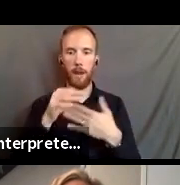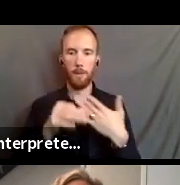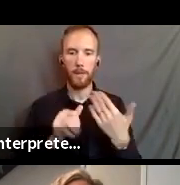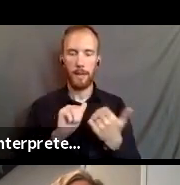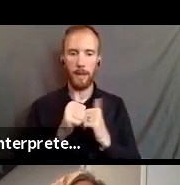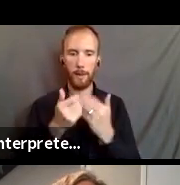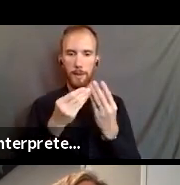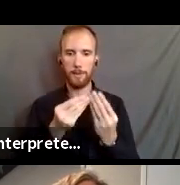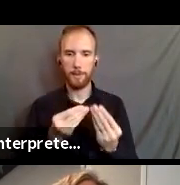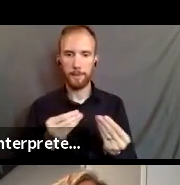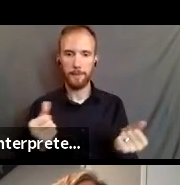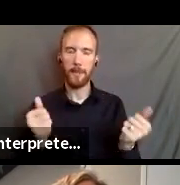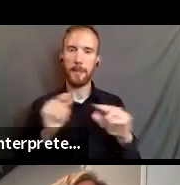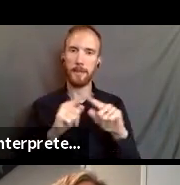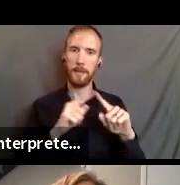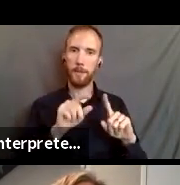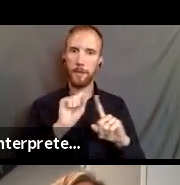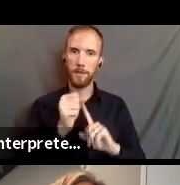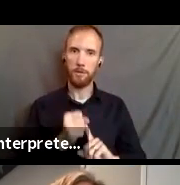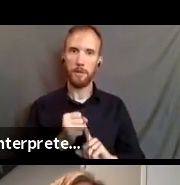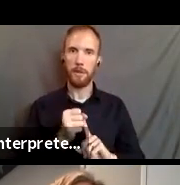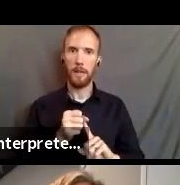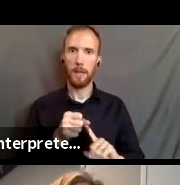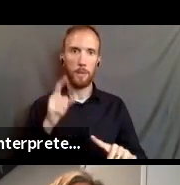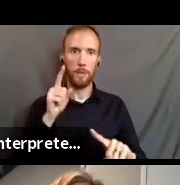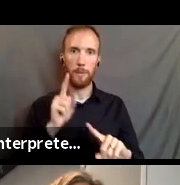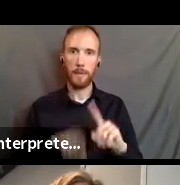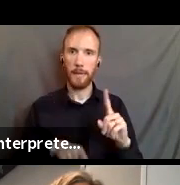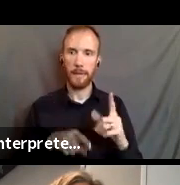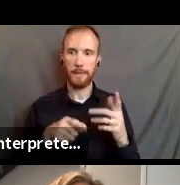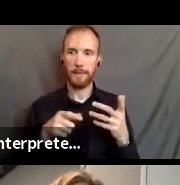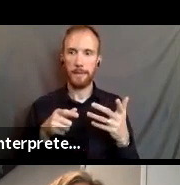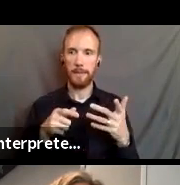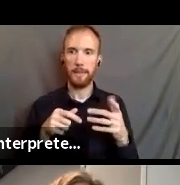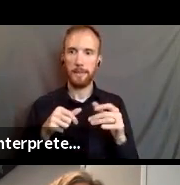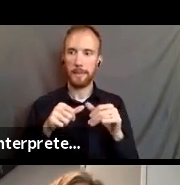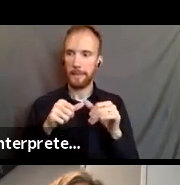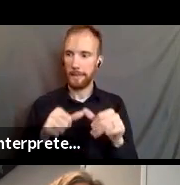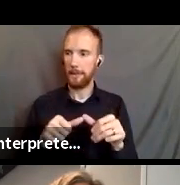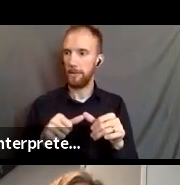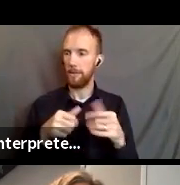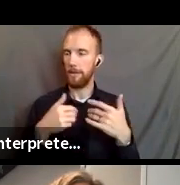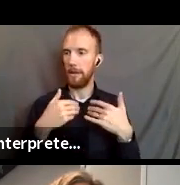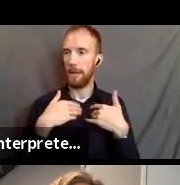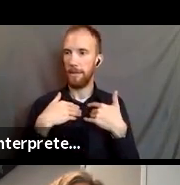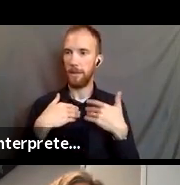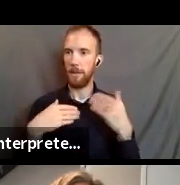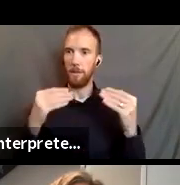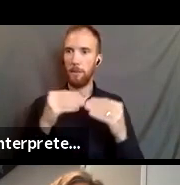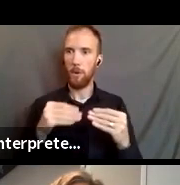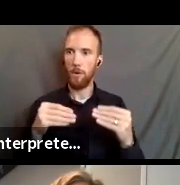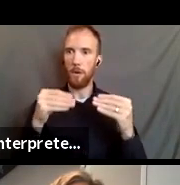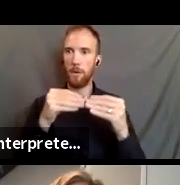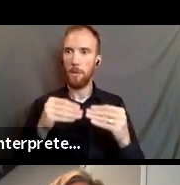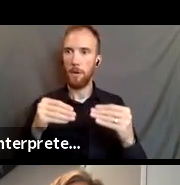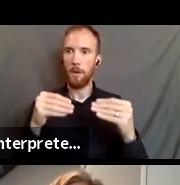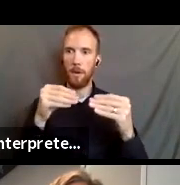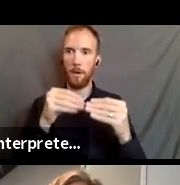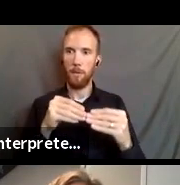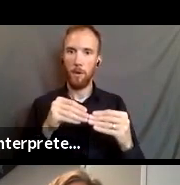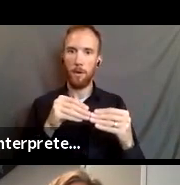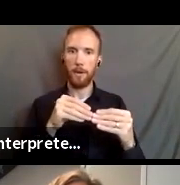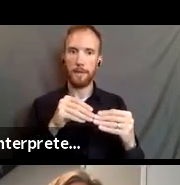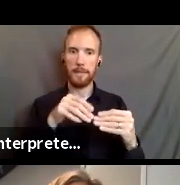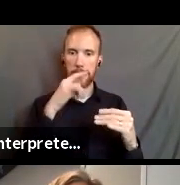and also that you know we can't keep jam folks can't keep jamming themselves into an attendance area and expect annex after annex as the solution to the